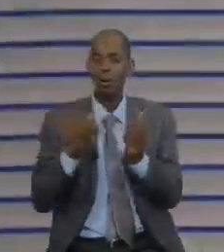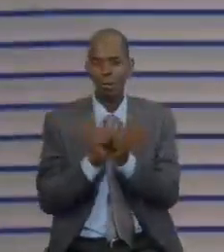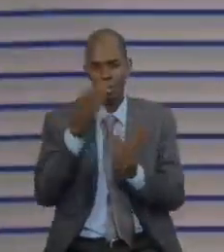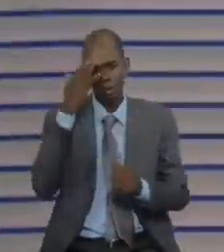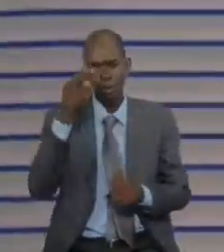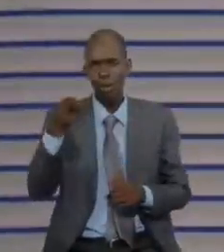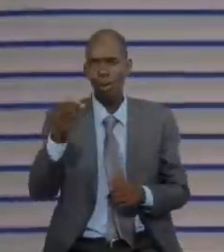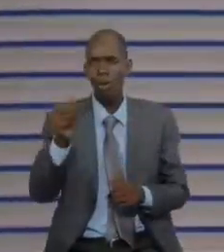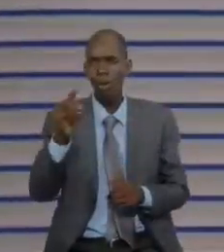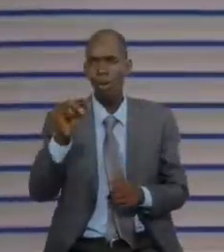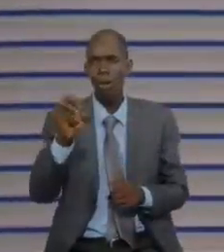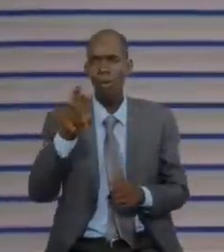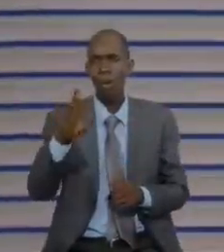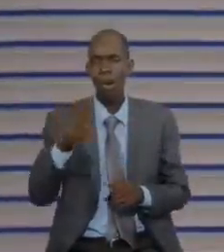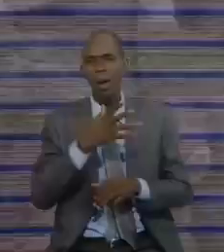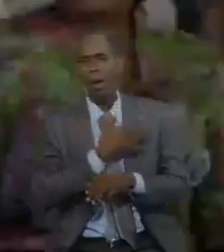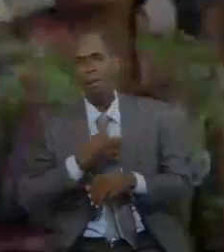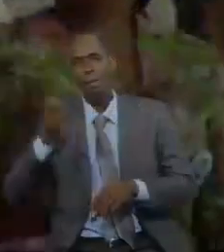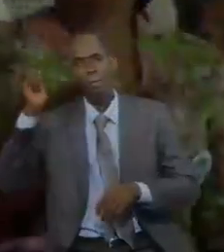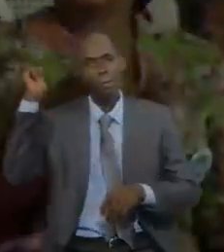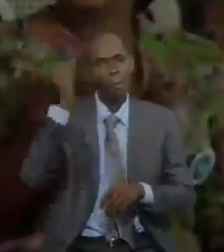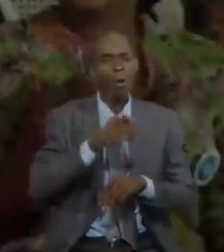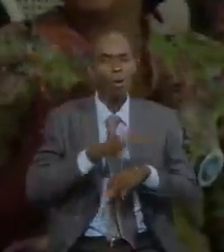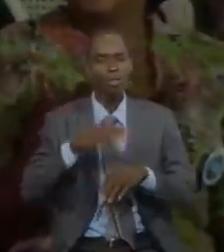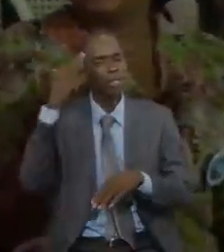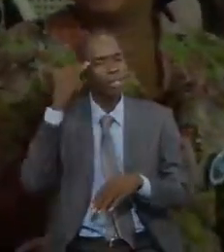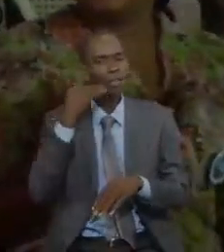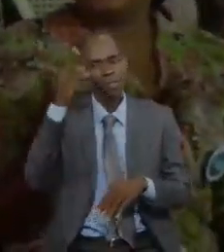and he broke the head of the devil for you.